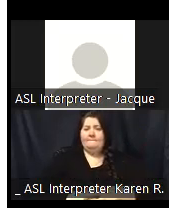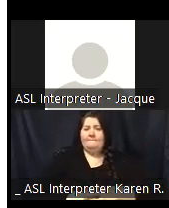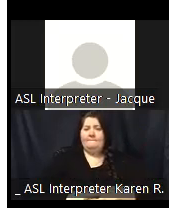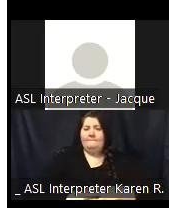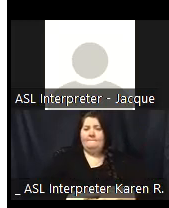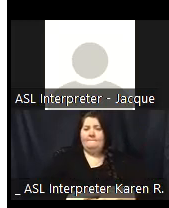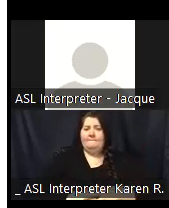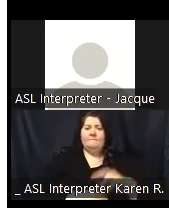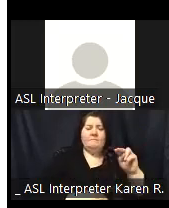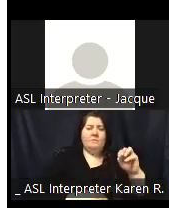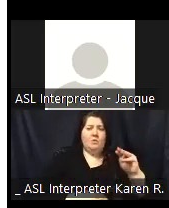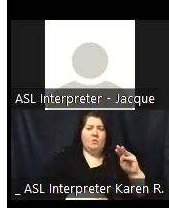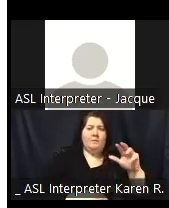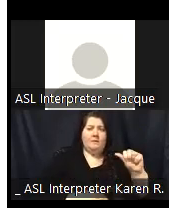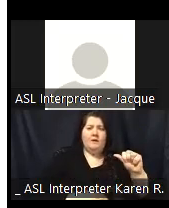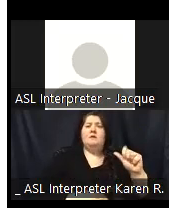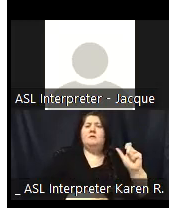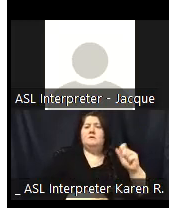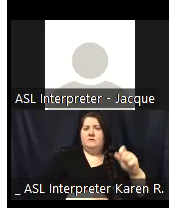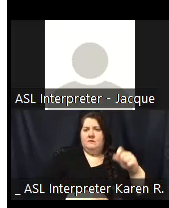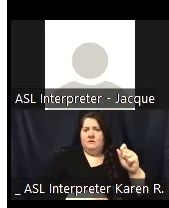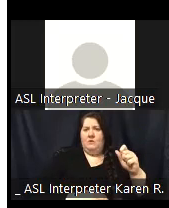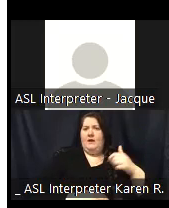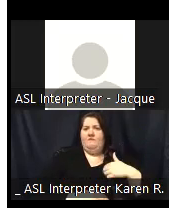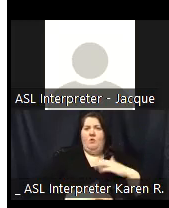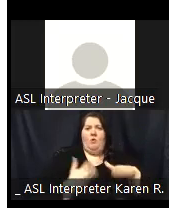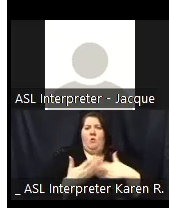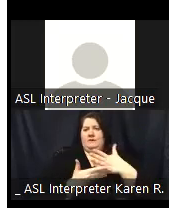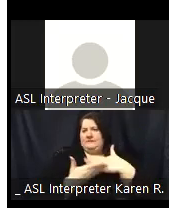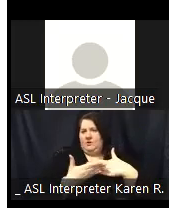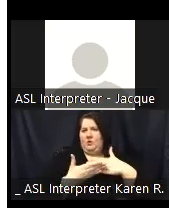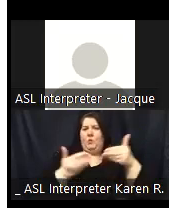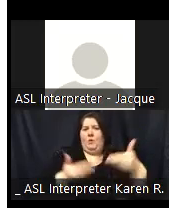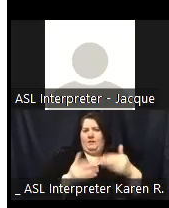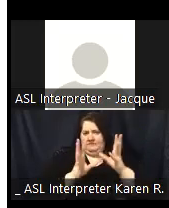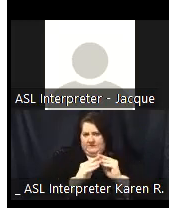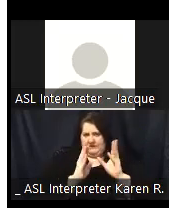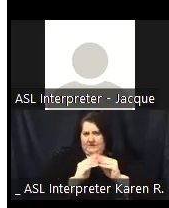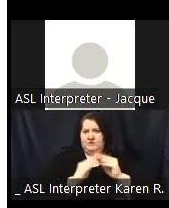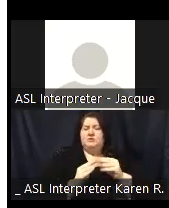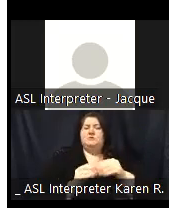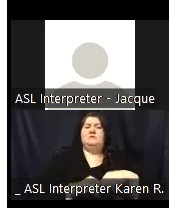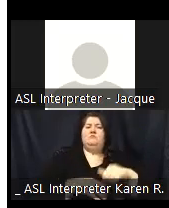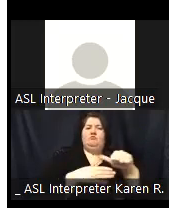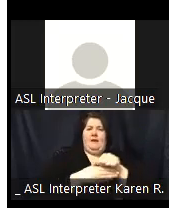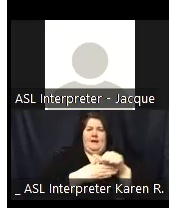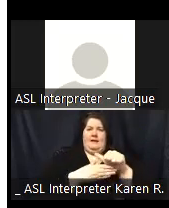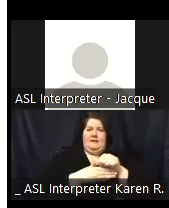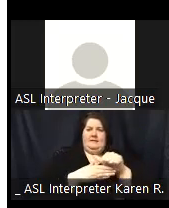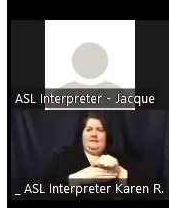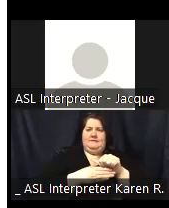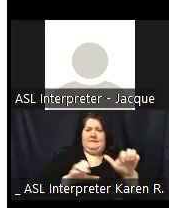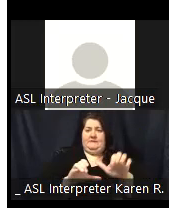This is Norma speaking. Yes, we have a whole section on the welcome session and some practice, a practice